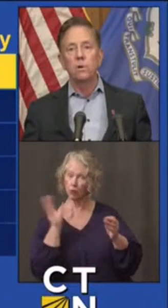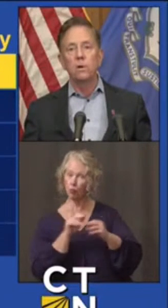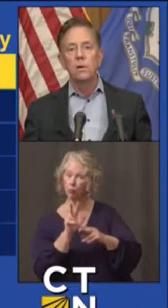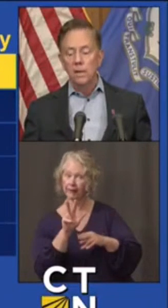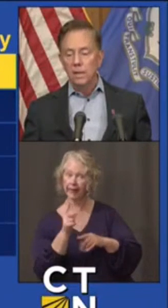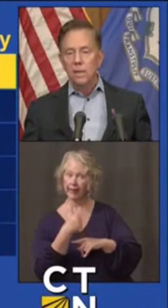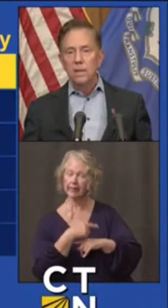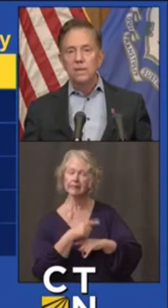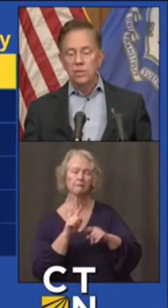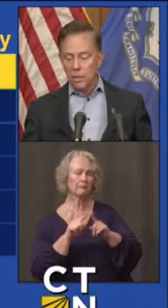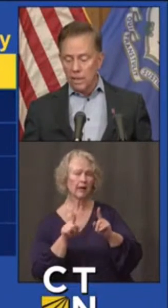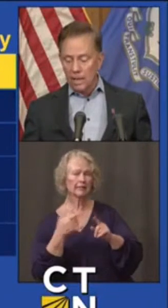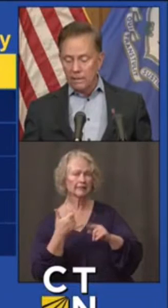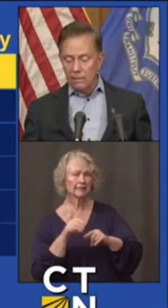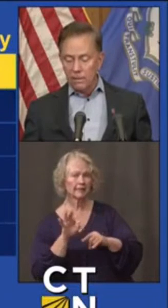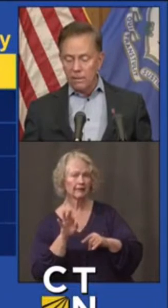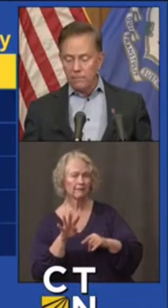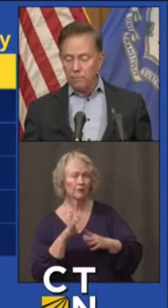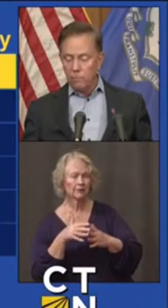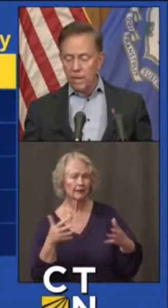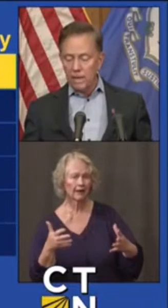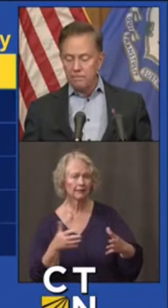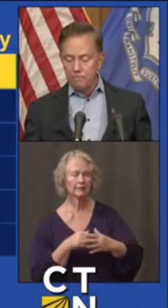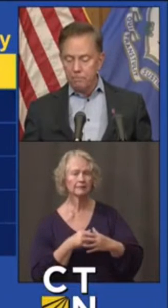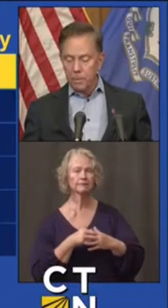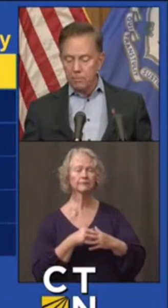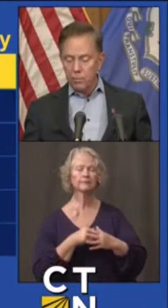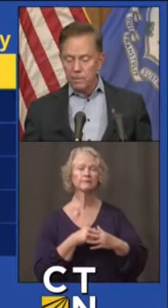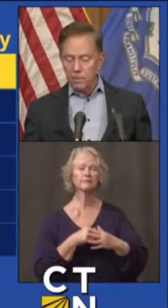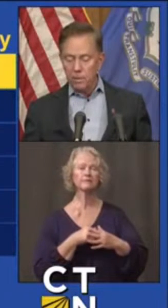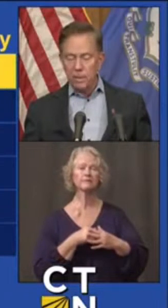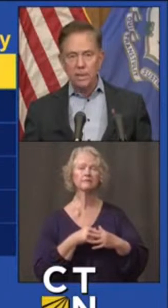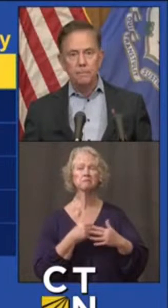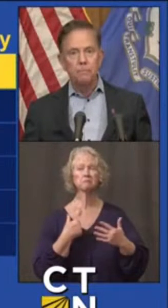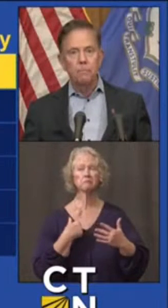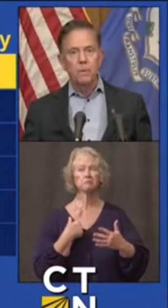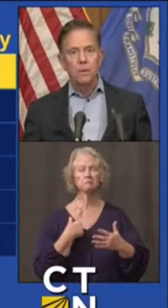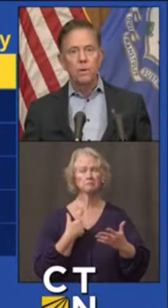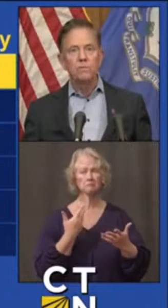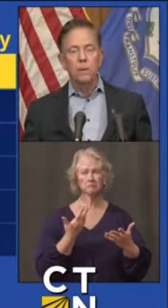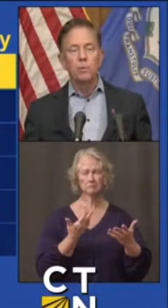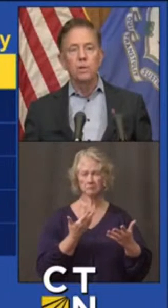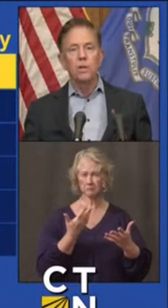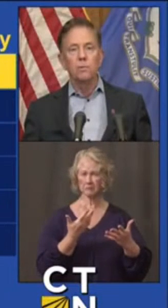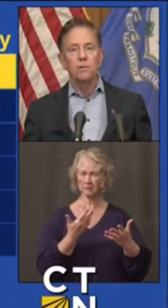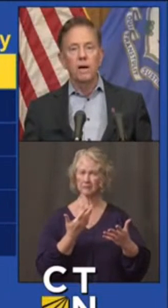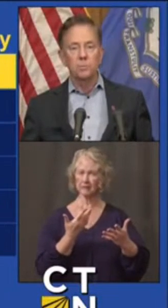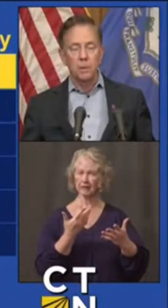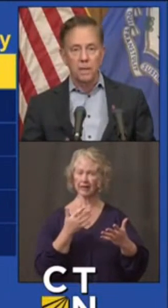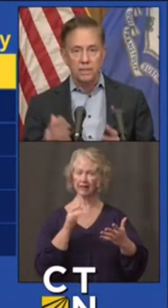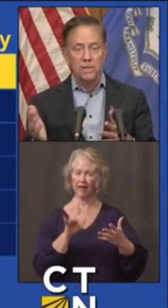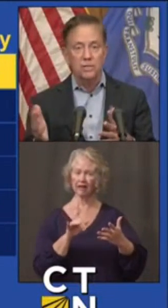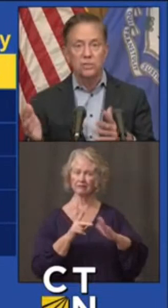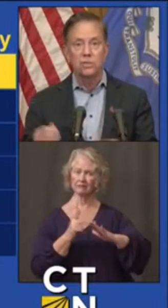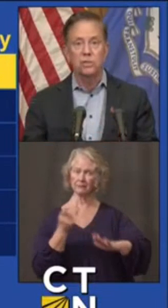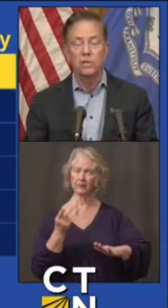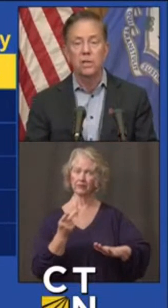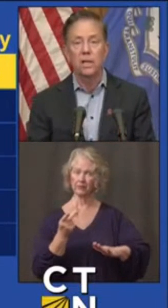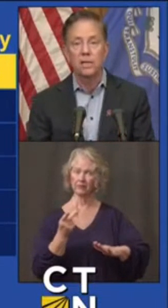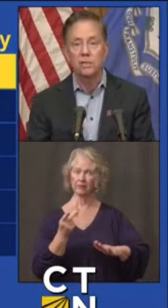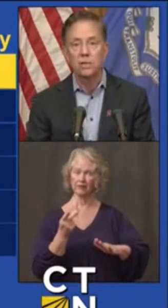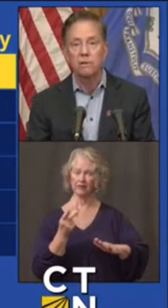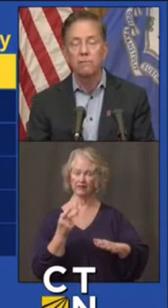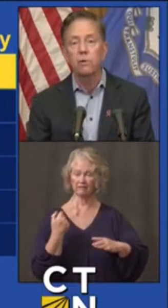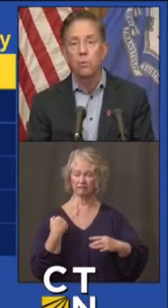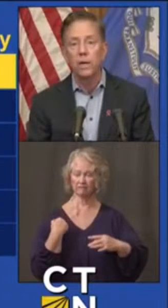94 is still a lot. We had probably, we've doubled the number of hospitalizations just in the